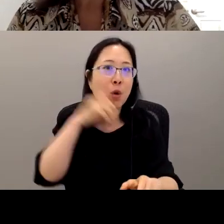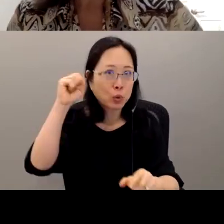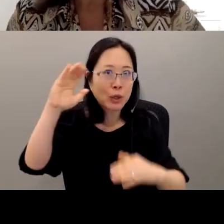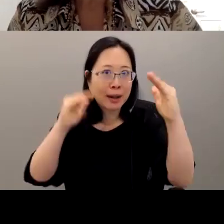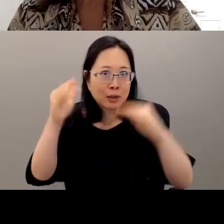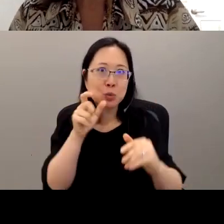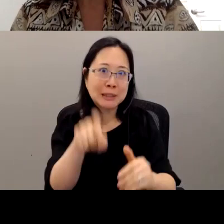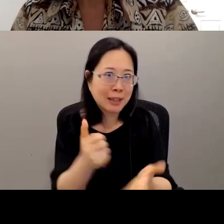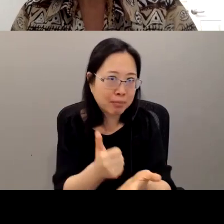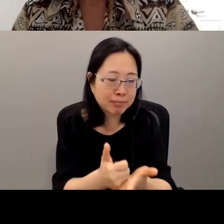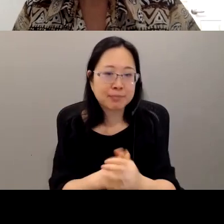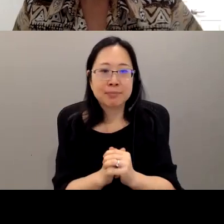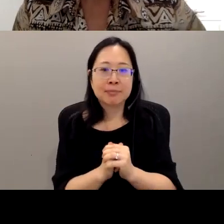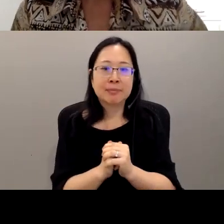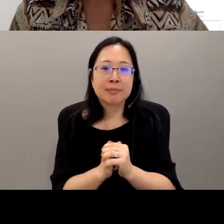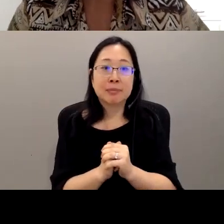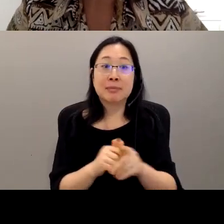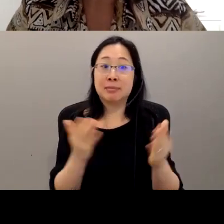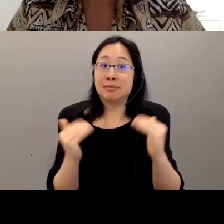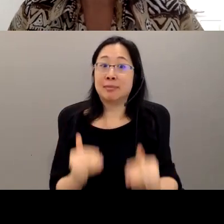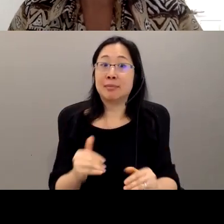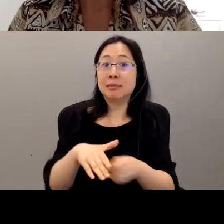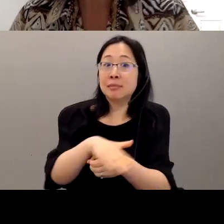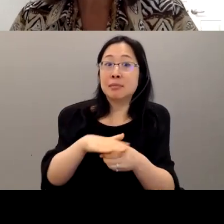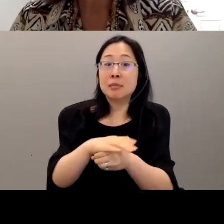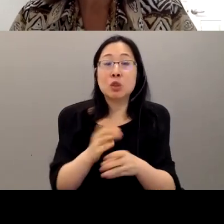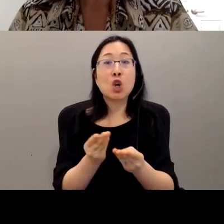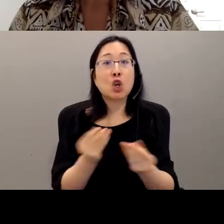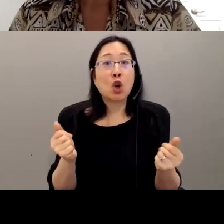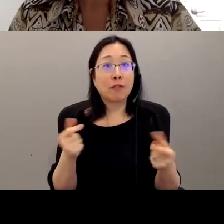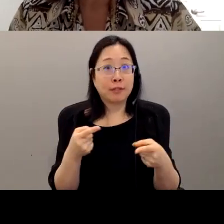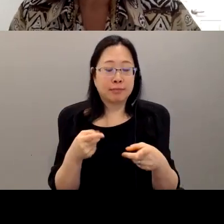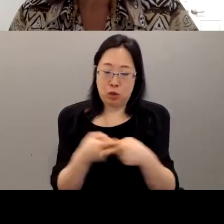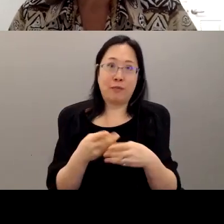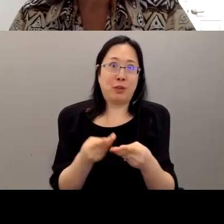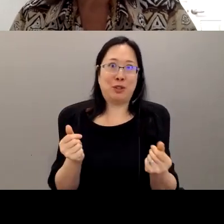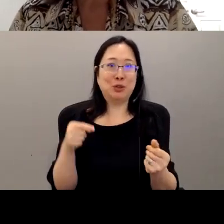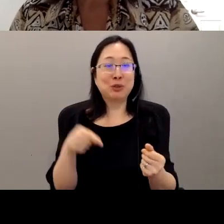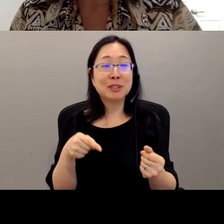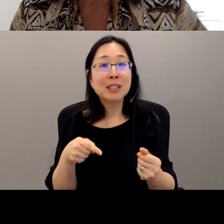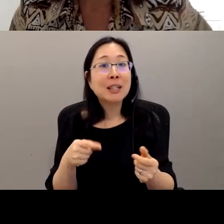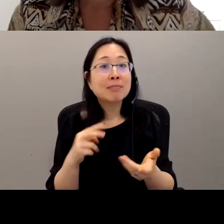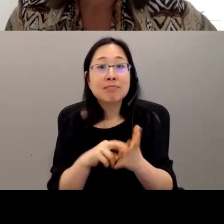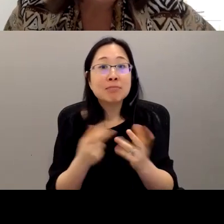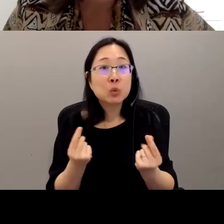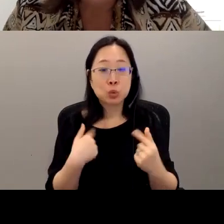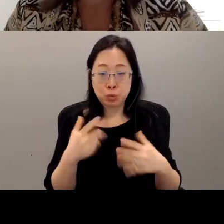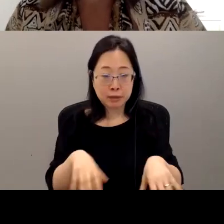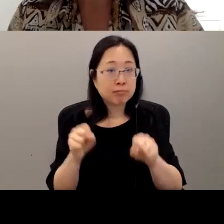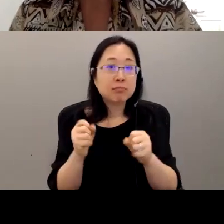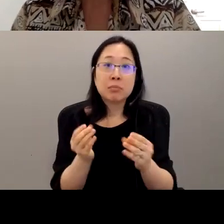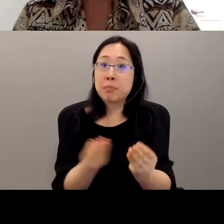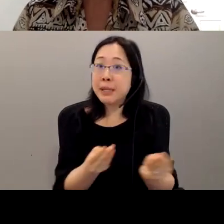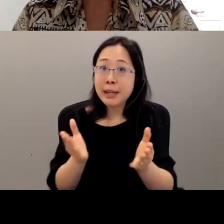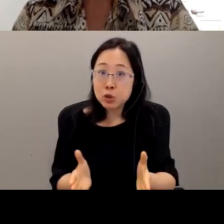Our conflict resolution, so we can provide mediation, we can provide circles when